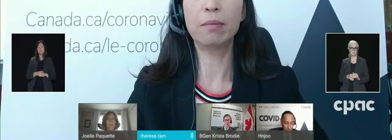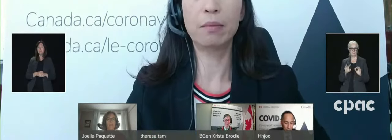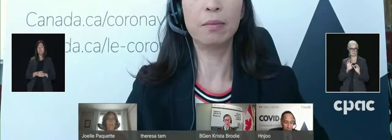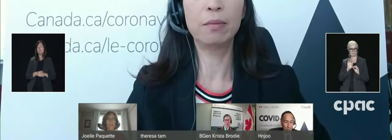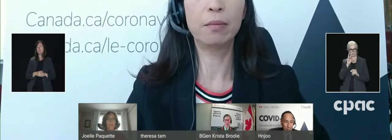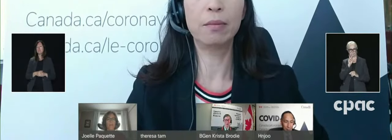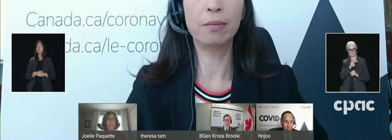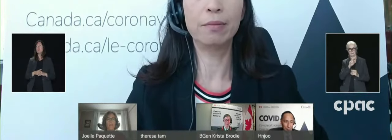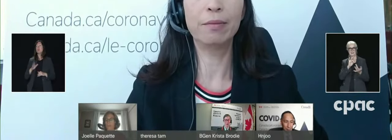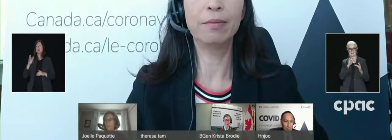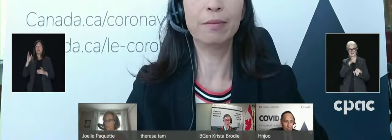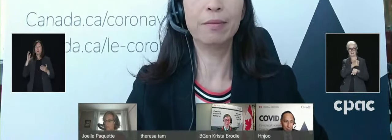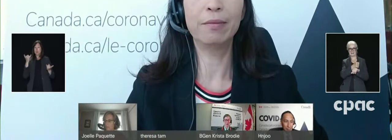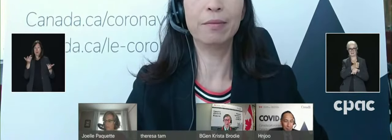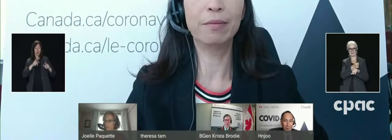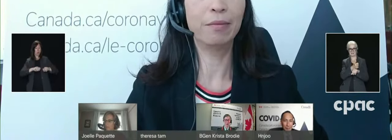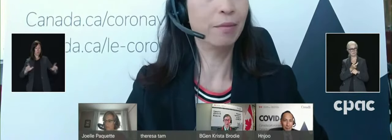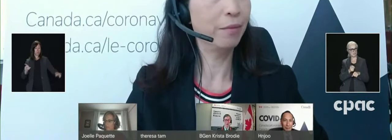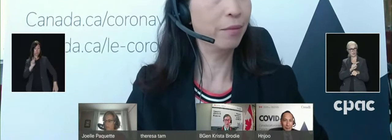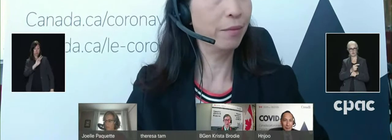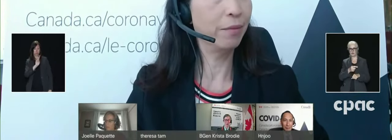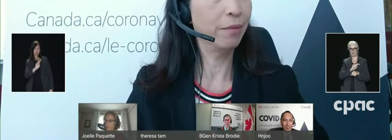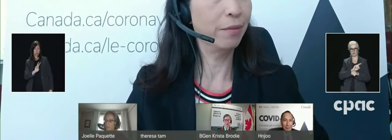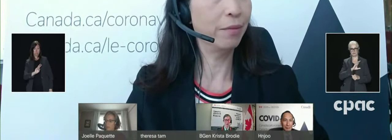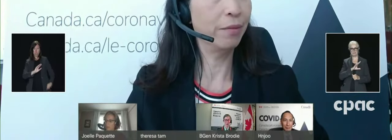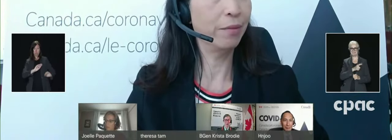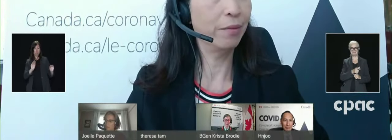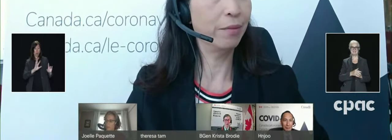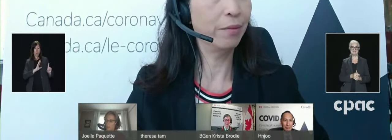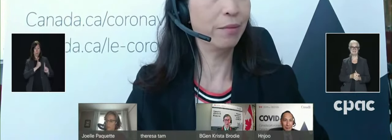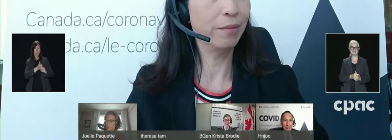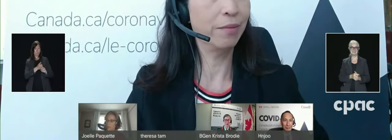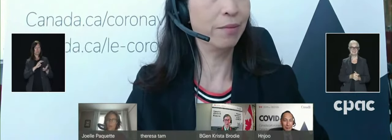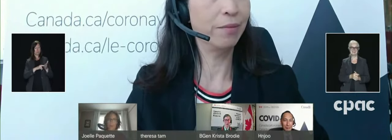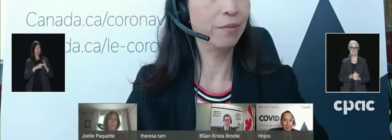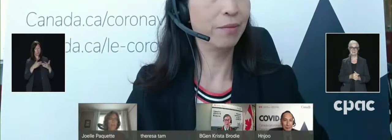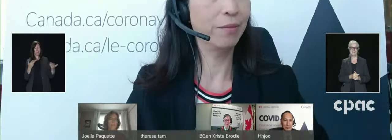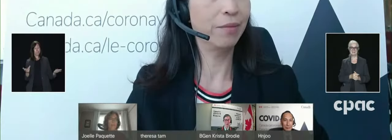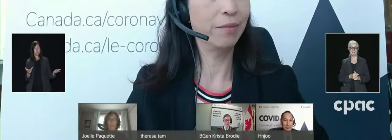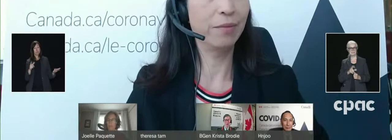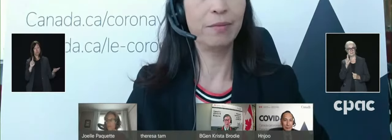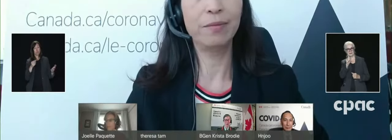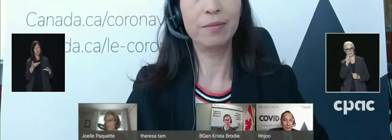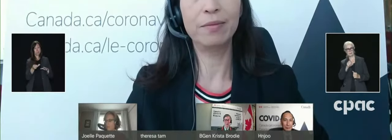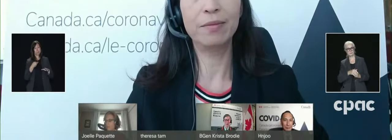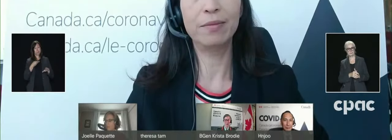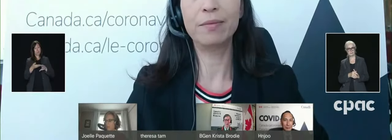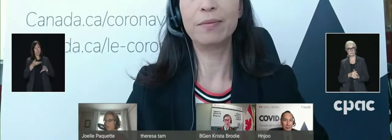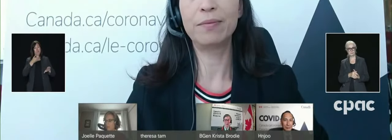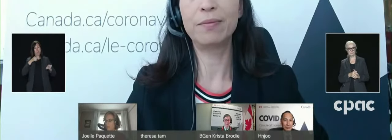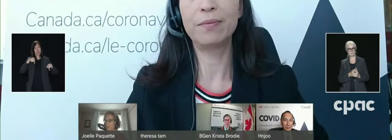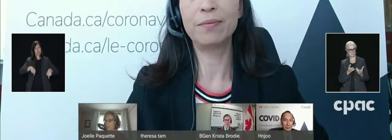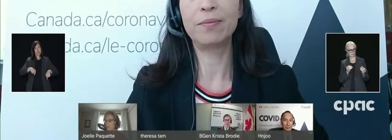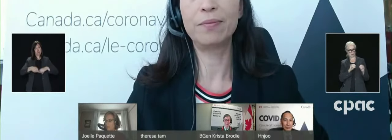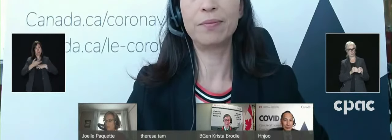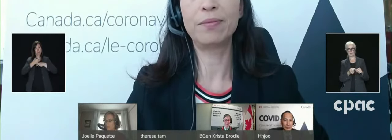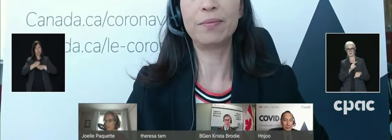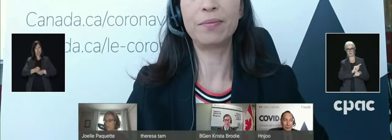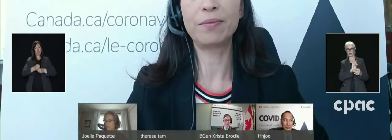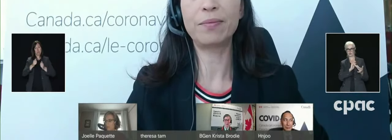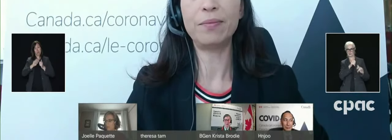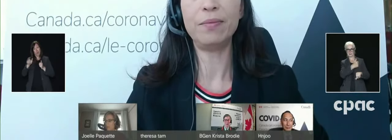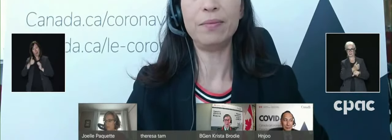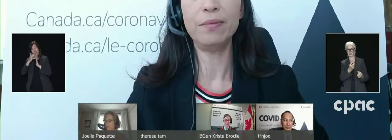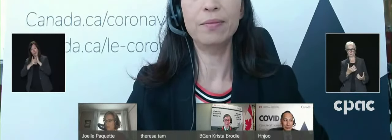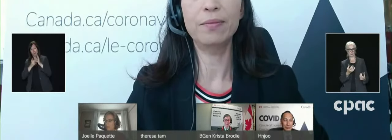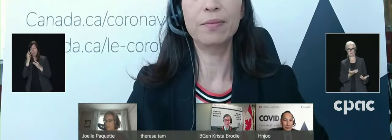Thank you. I am on the website right now, and there is no update, so it would have been helpful to receive that in advance of this technical briefing with the other